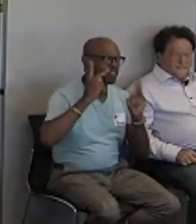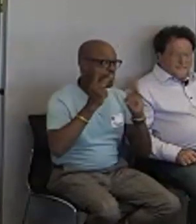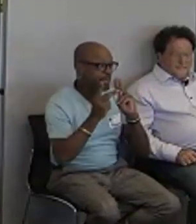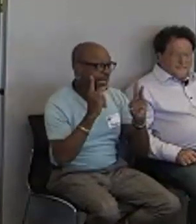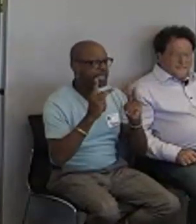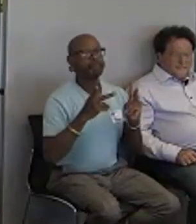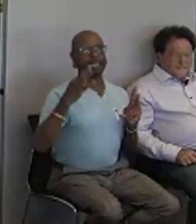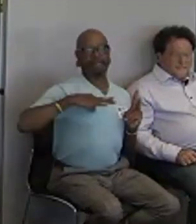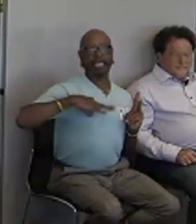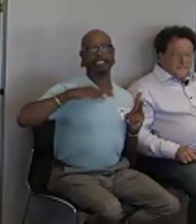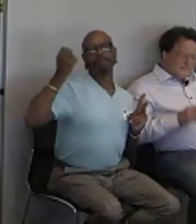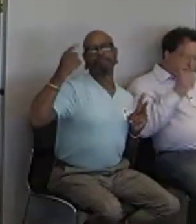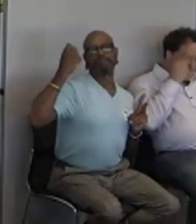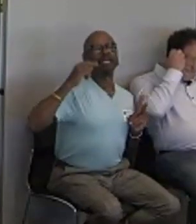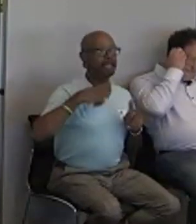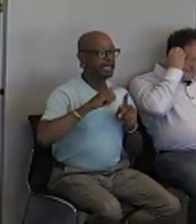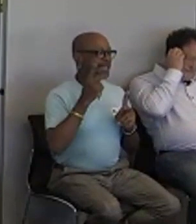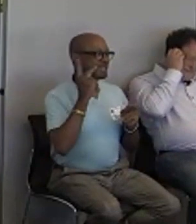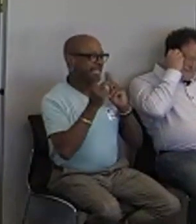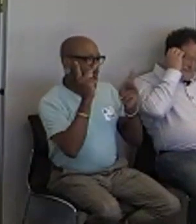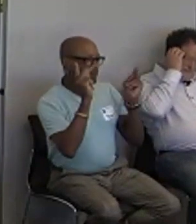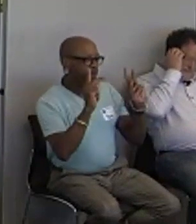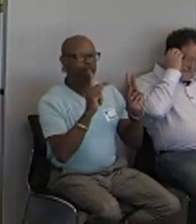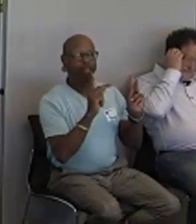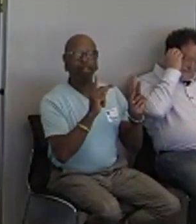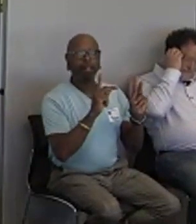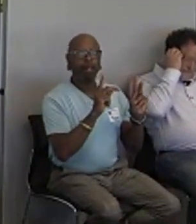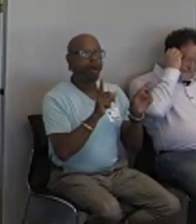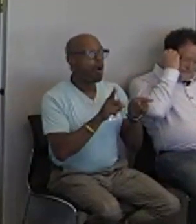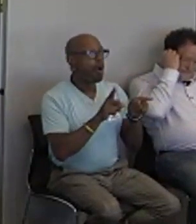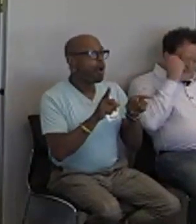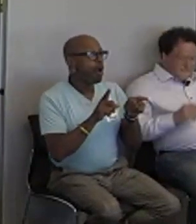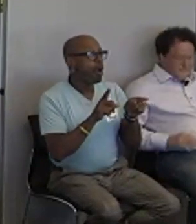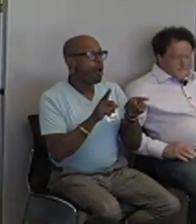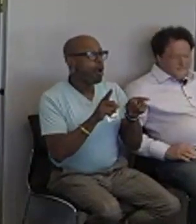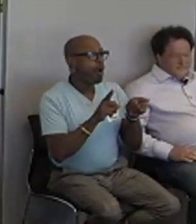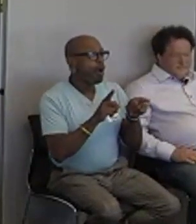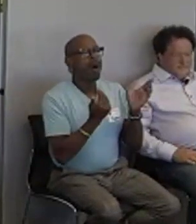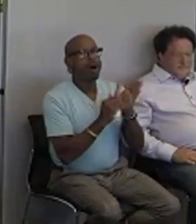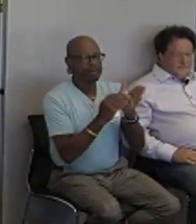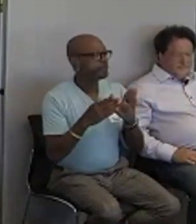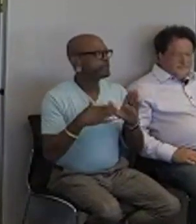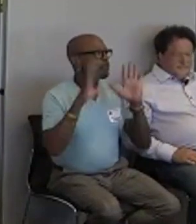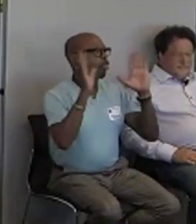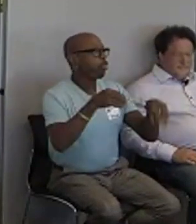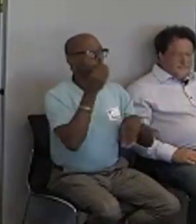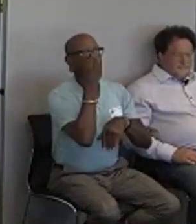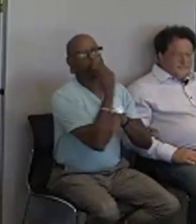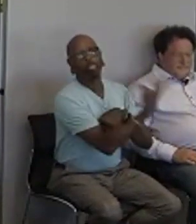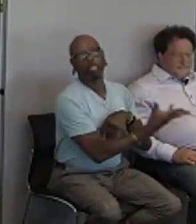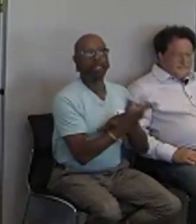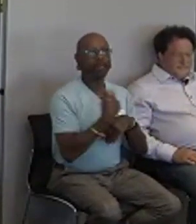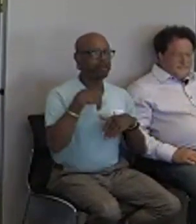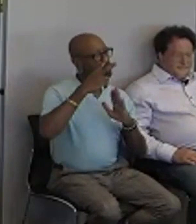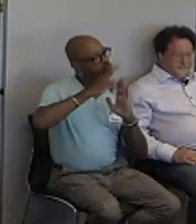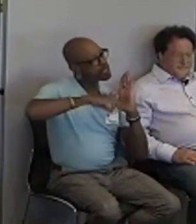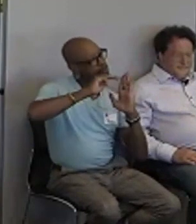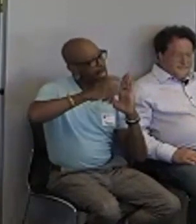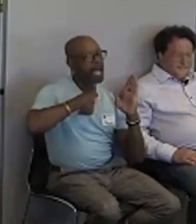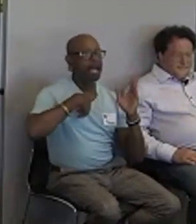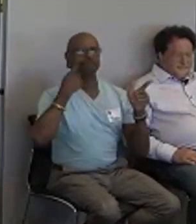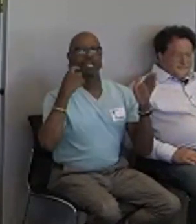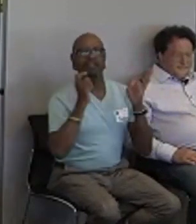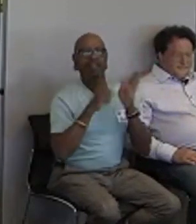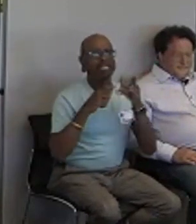advantage. Sighted individuals often take this capability for granted, effortlessly reading maps,